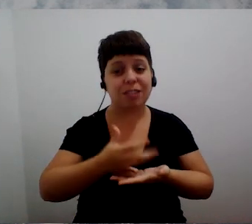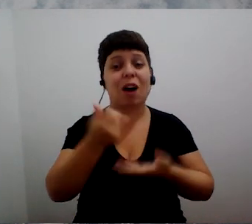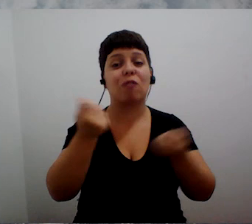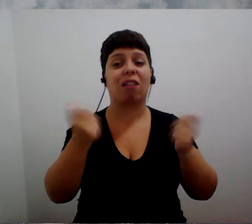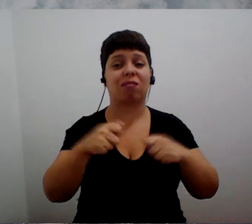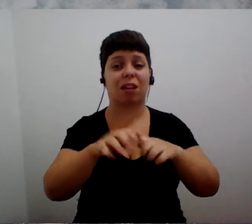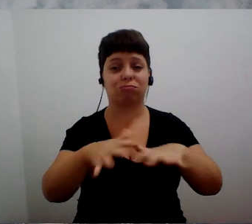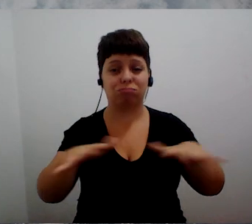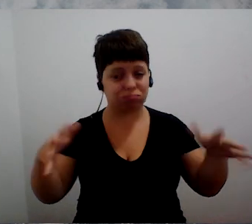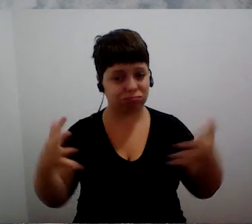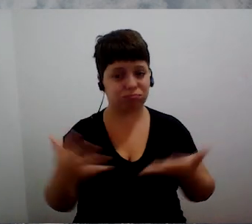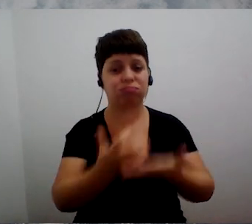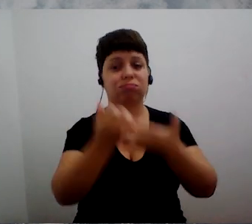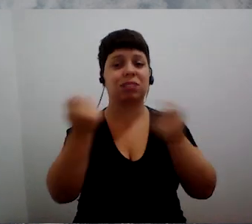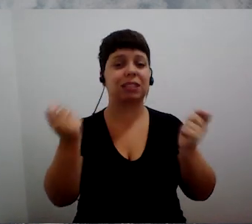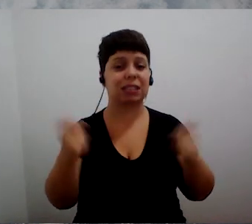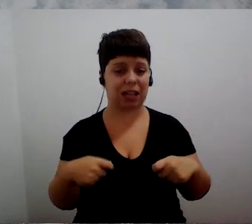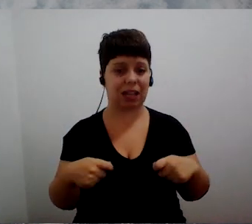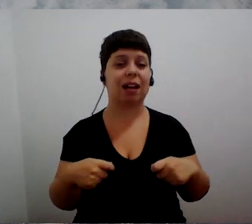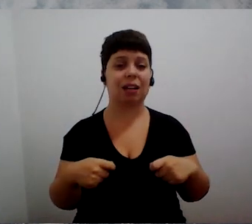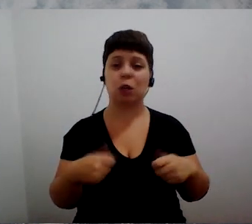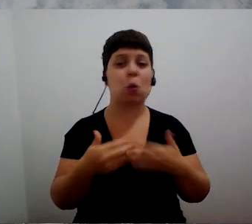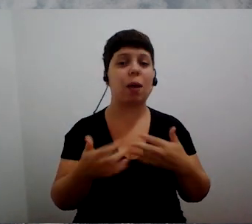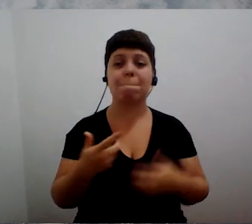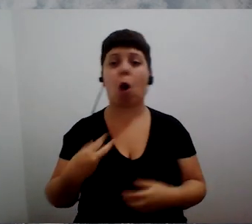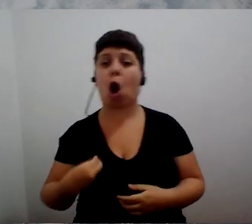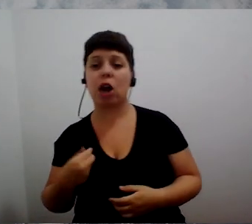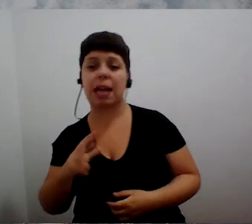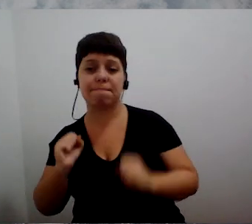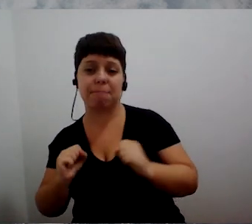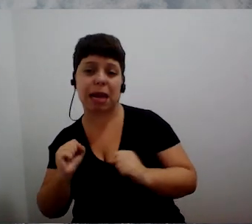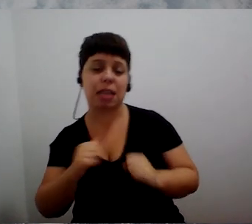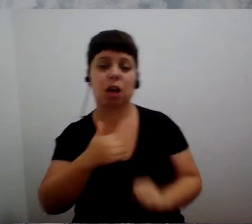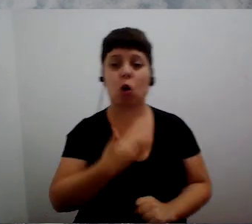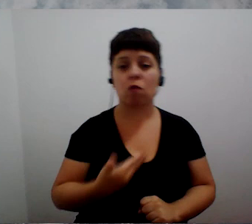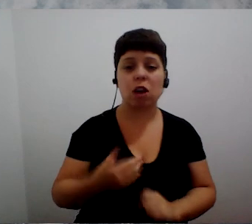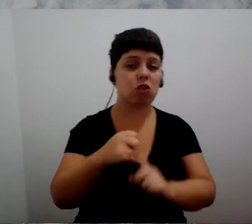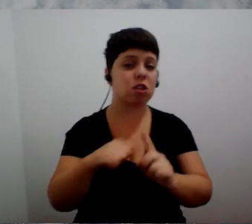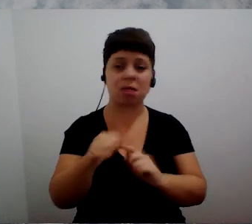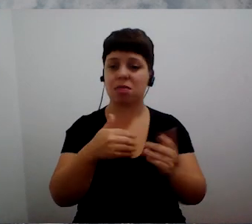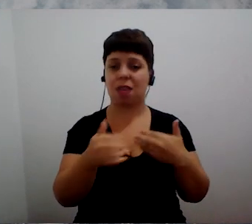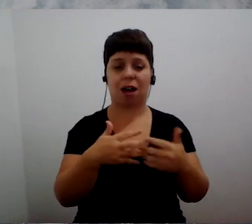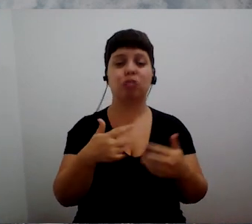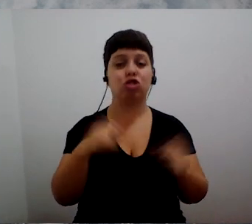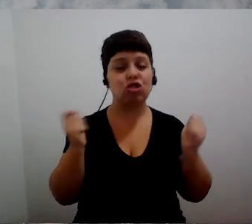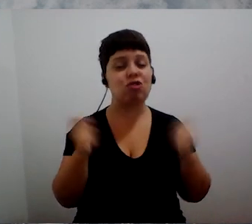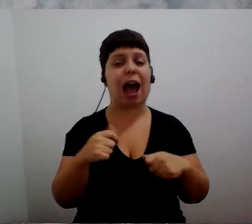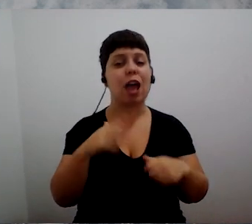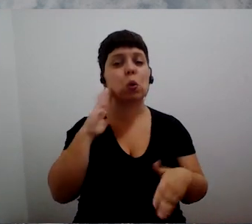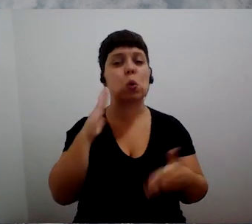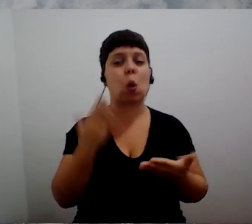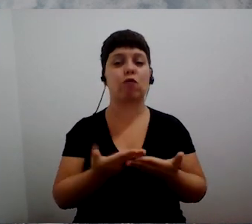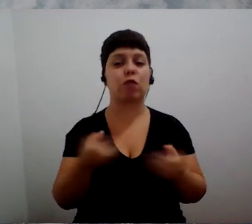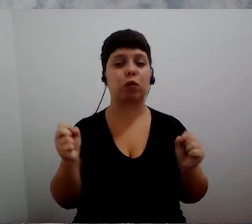we are able to save our planet, our ocean, and despite the part, the side we are, but we want the